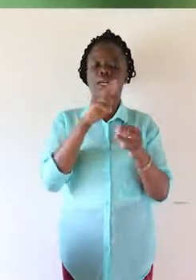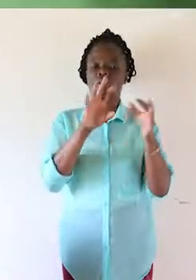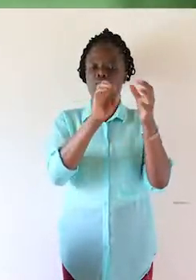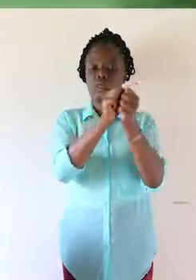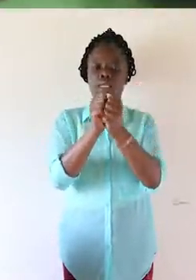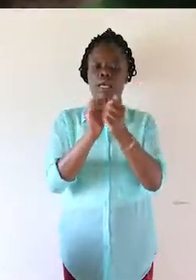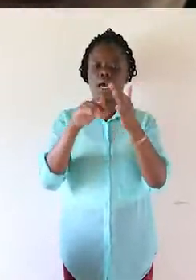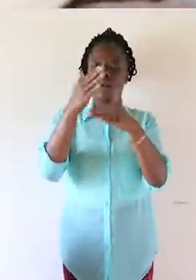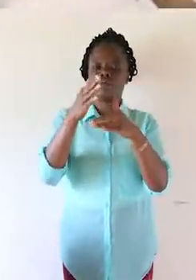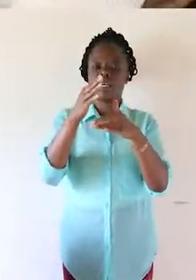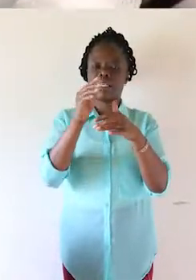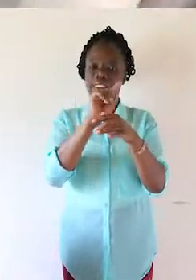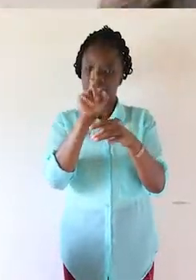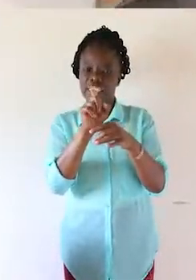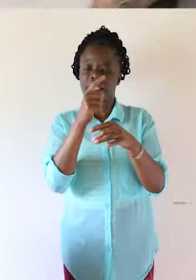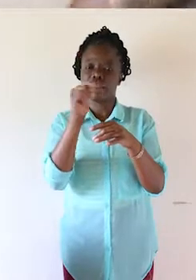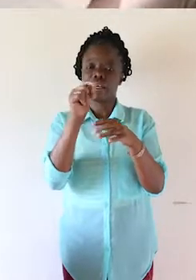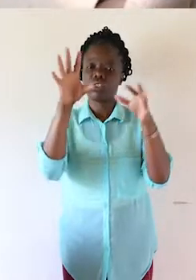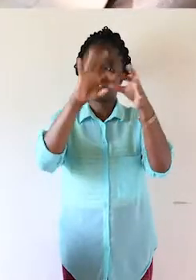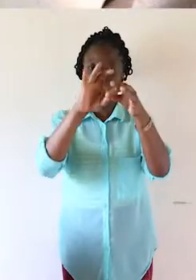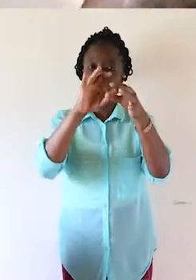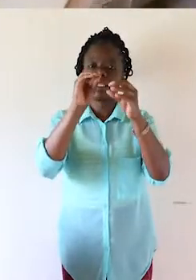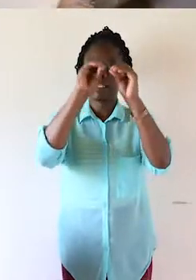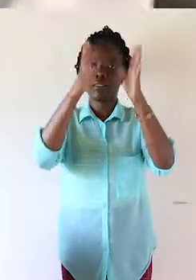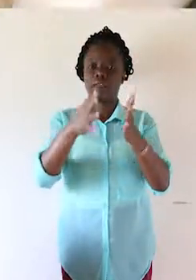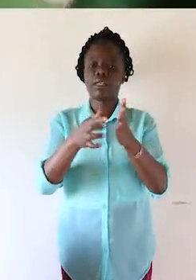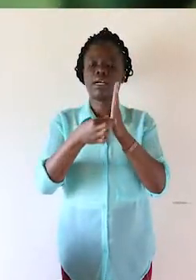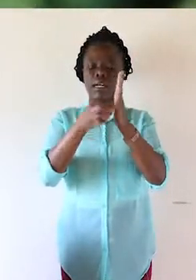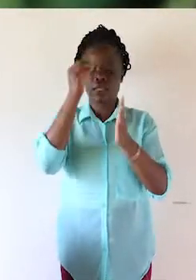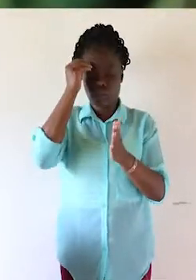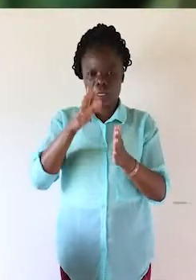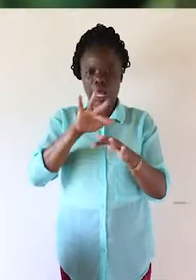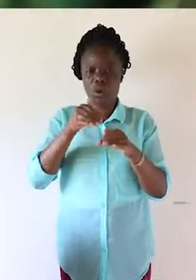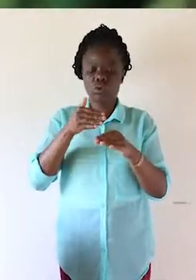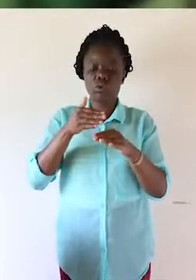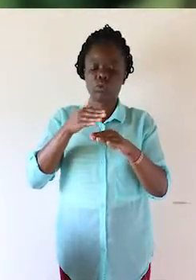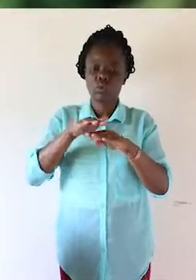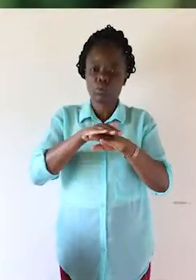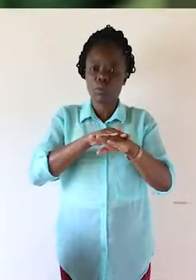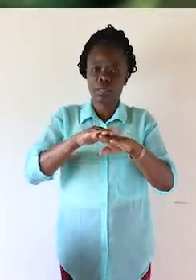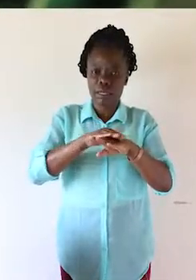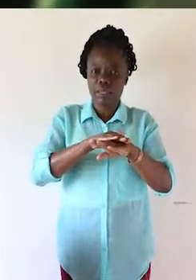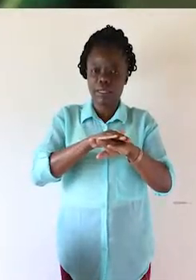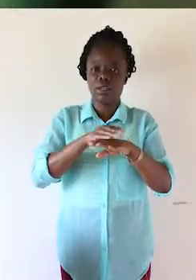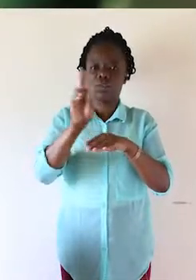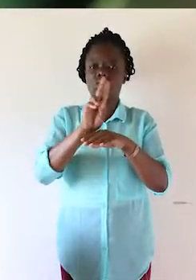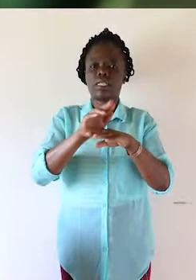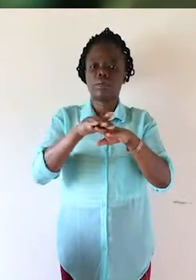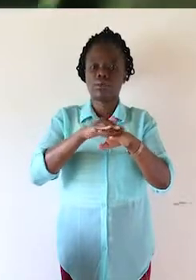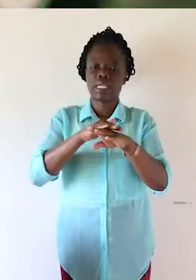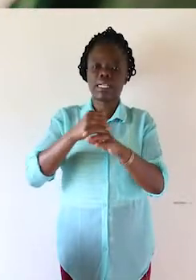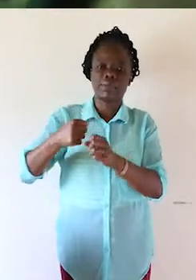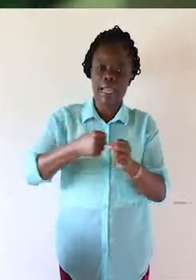together. After testing the joints, the intervener guides the learner how to smoothen the members using